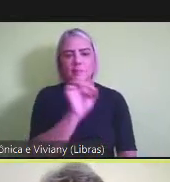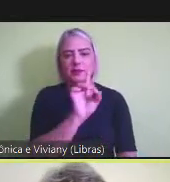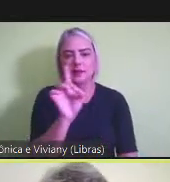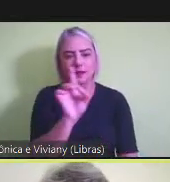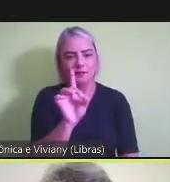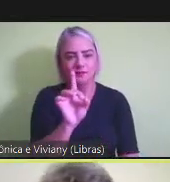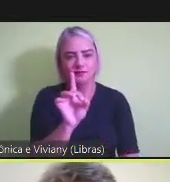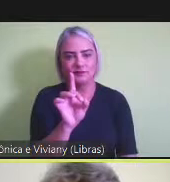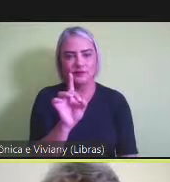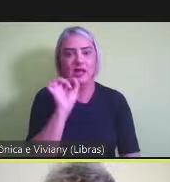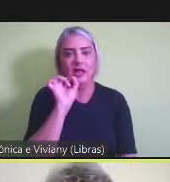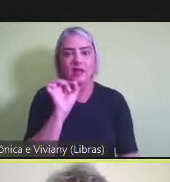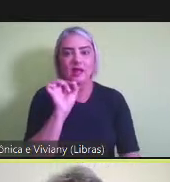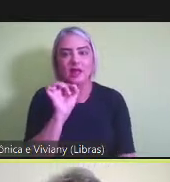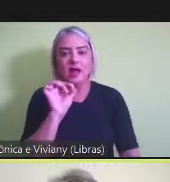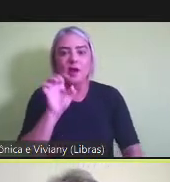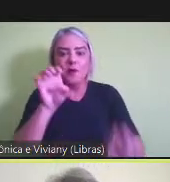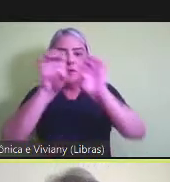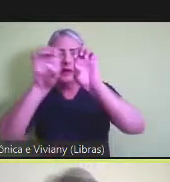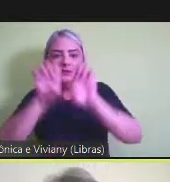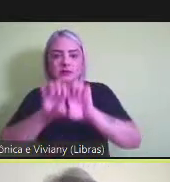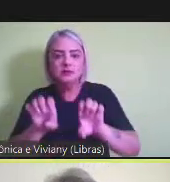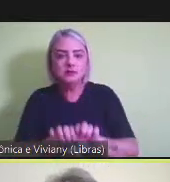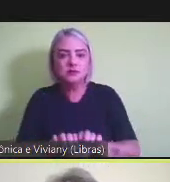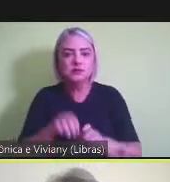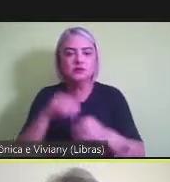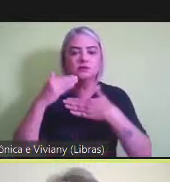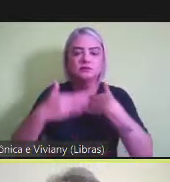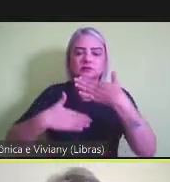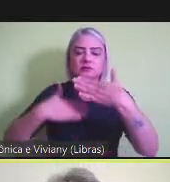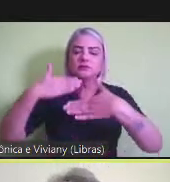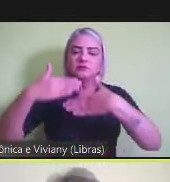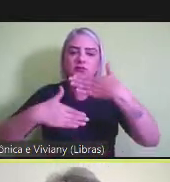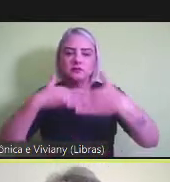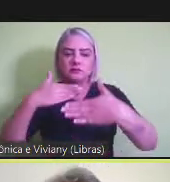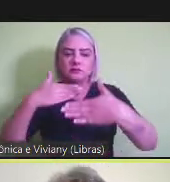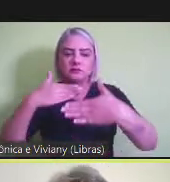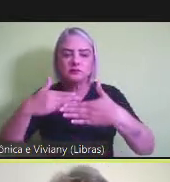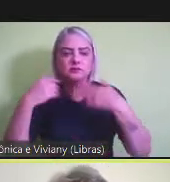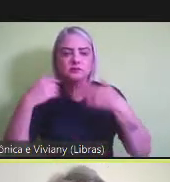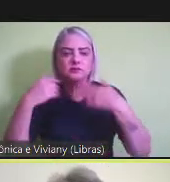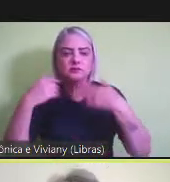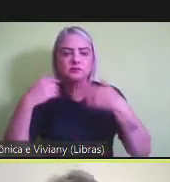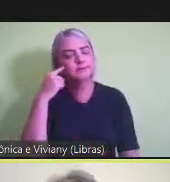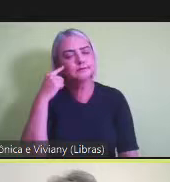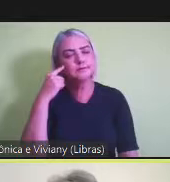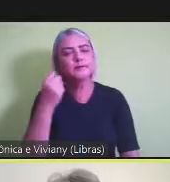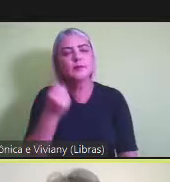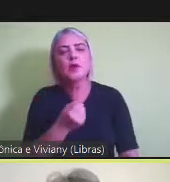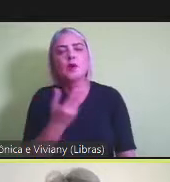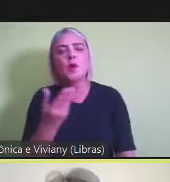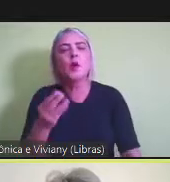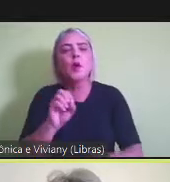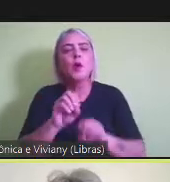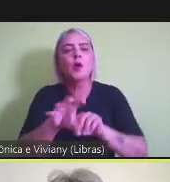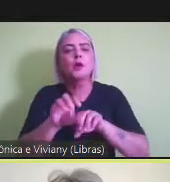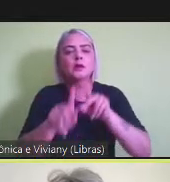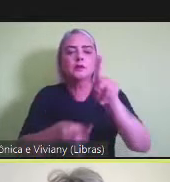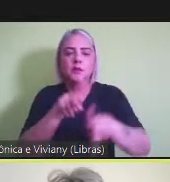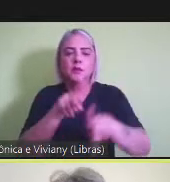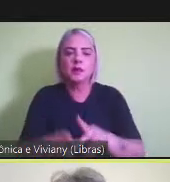them with food, and we'll solve this problem." And that is a structure and a process that we have to think about.